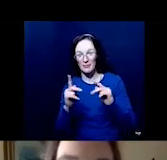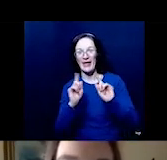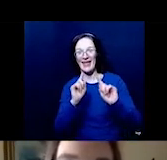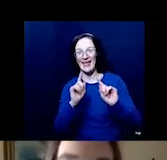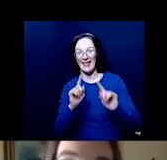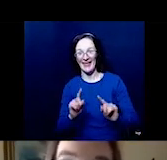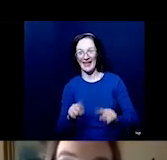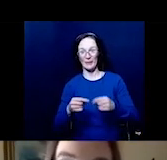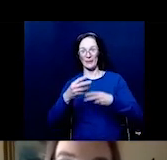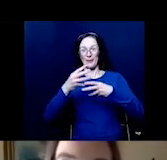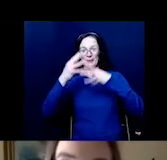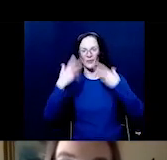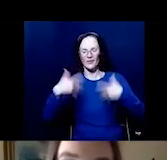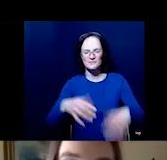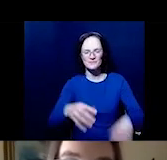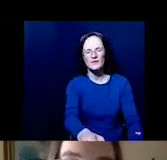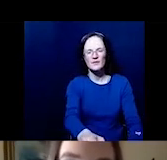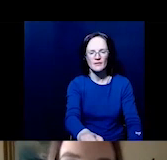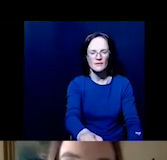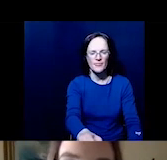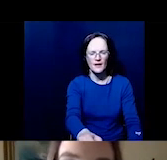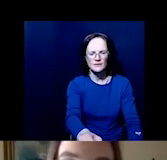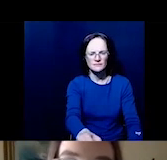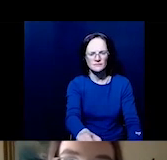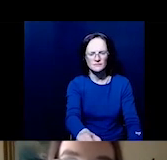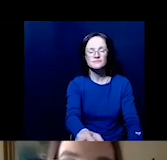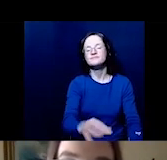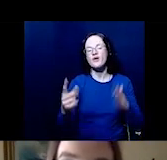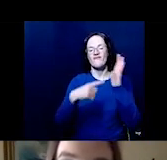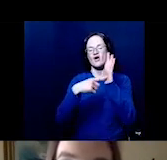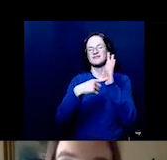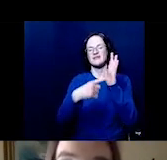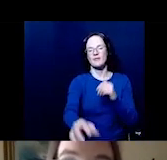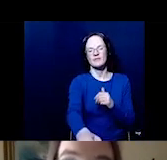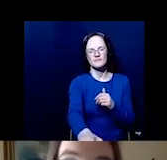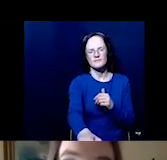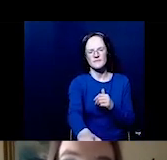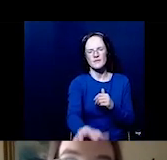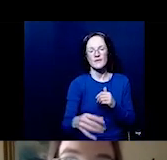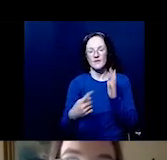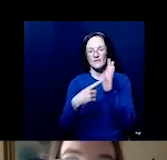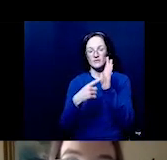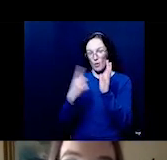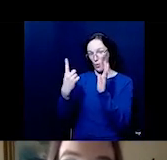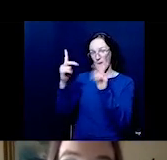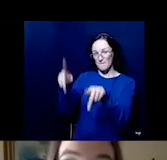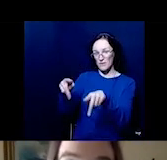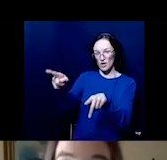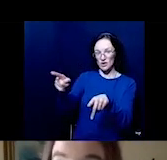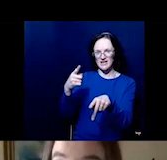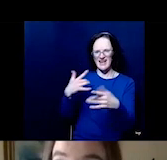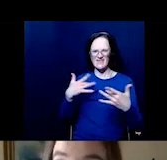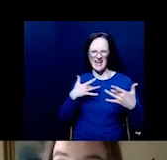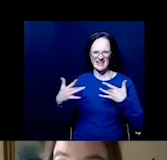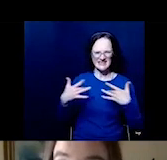a fellow student with anxiety who receive occasional accommodations and a lot of hostility from other students who antagonize